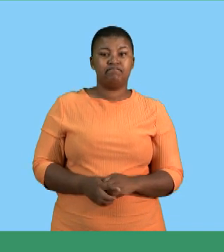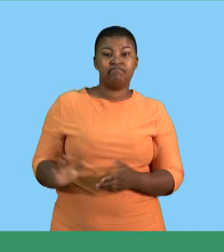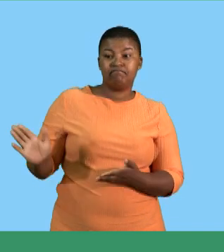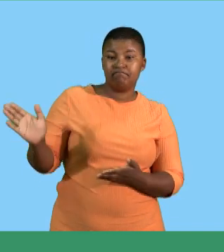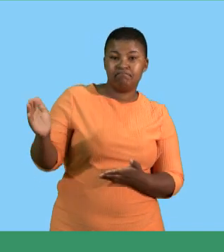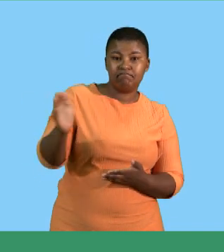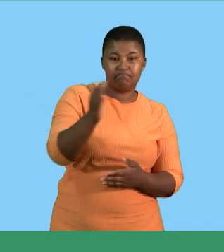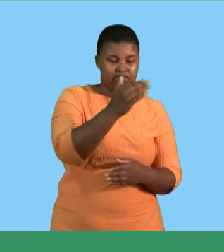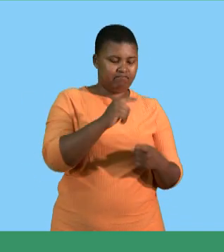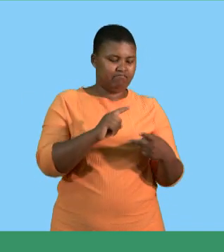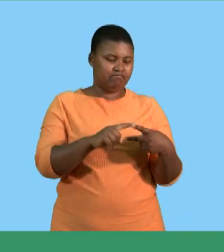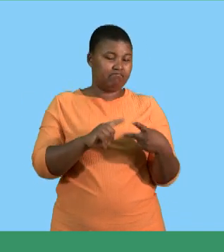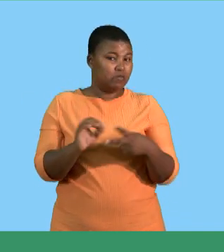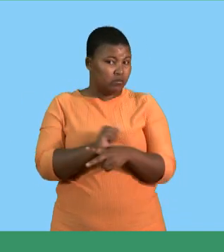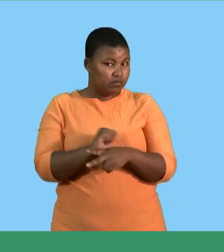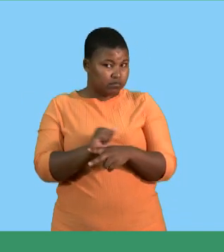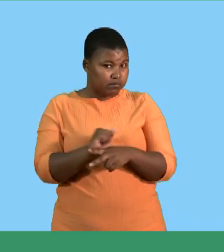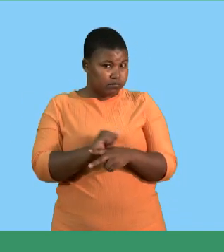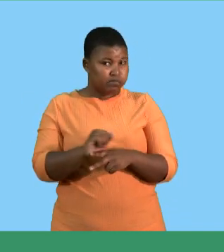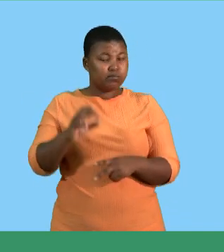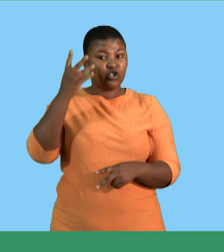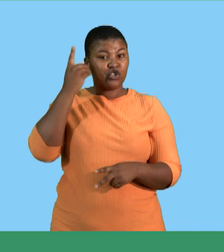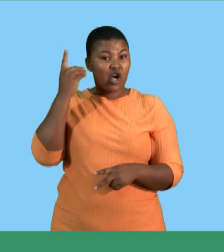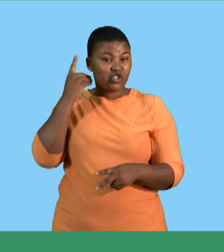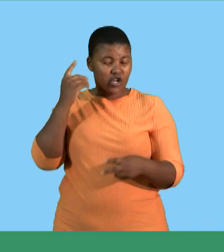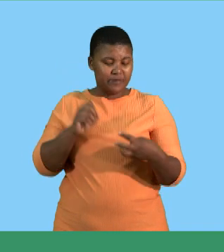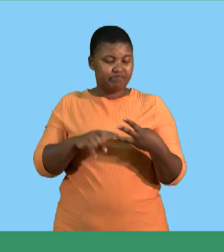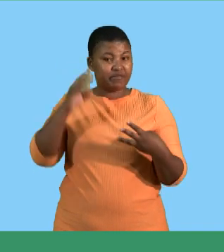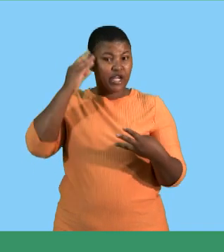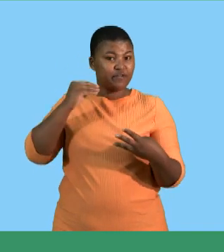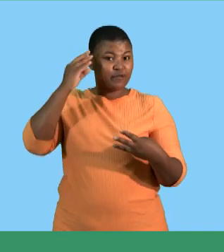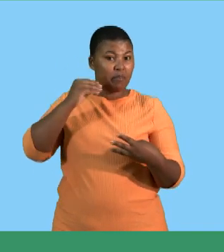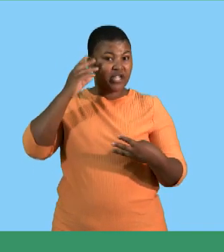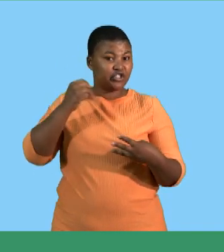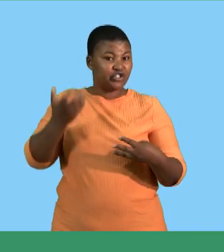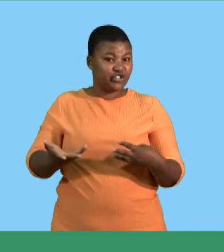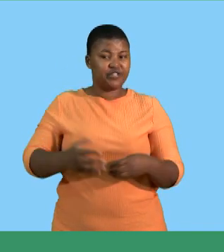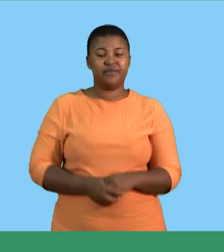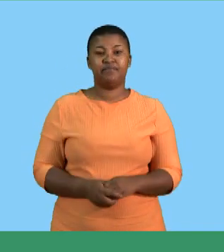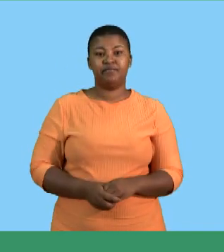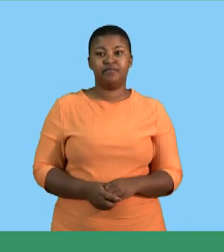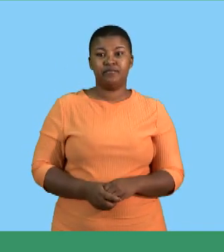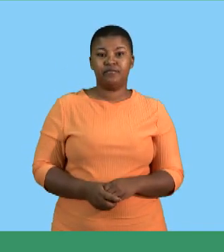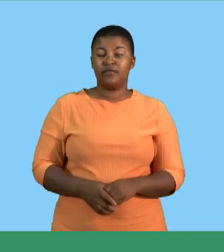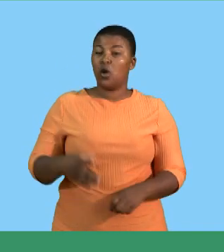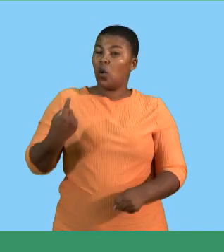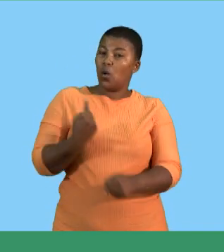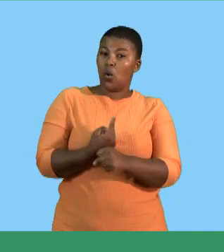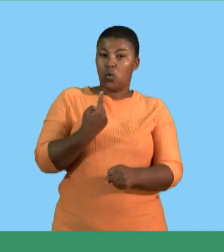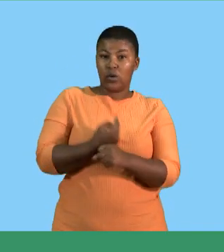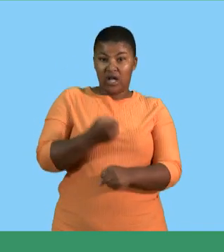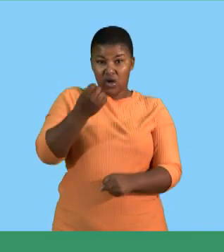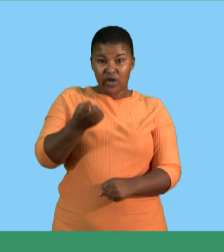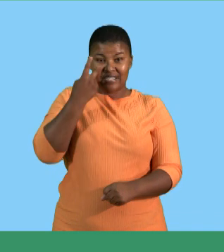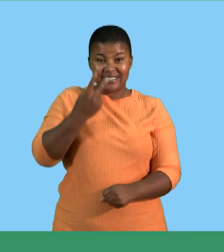collection, preparation and storage of data and information. So always when there